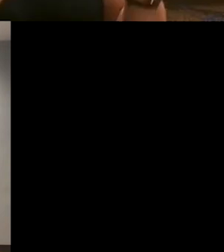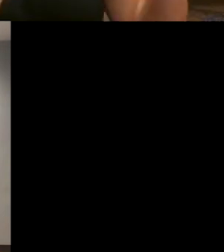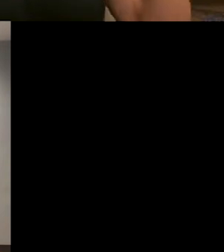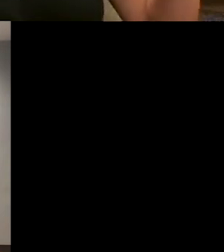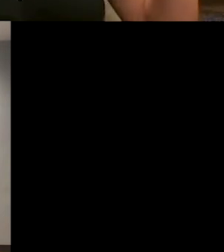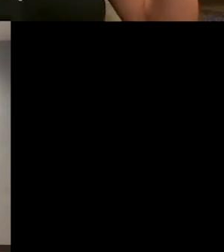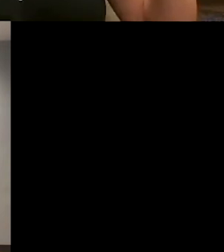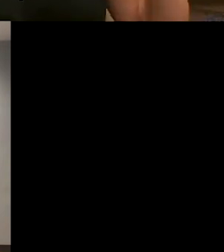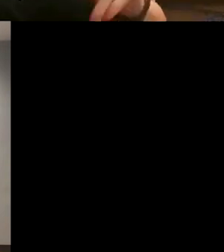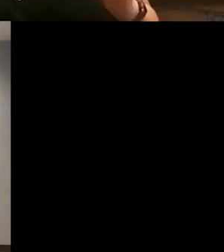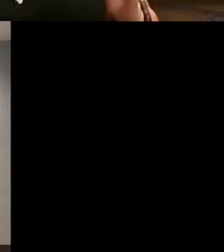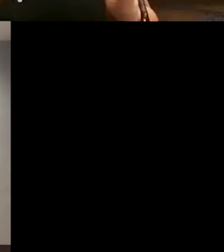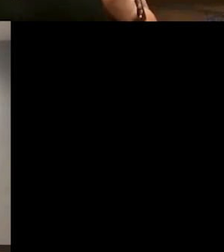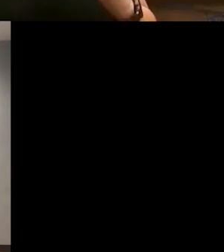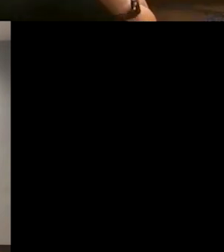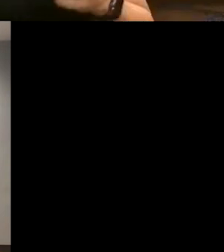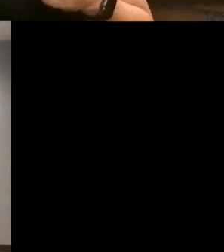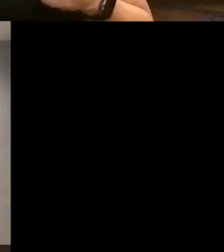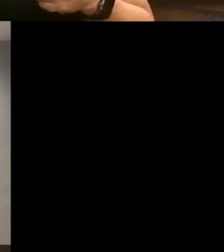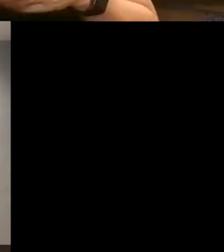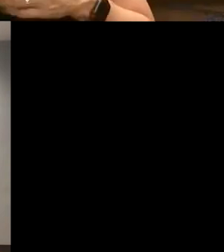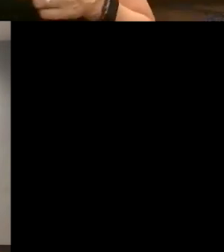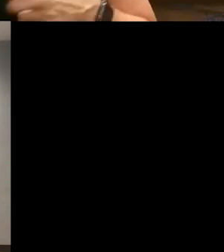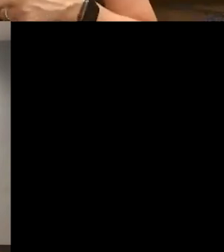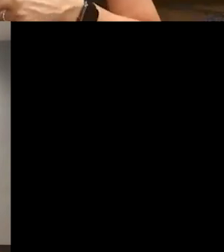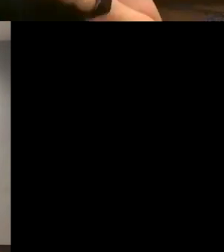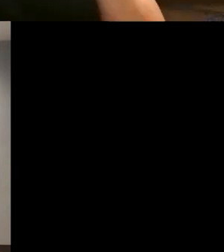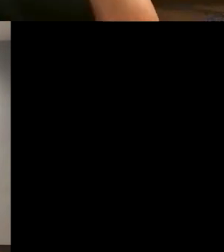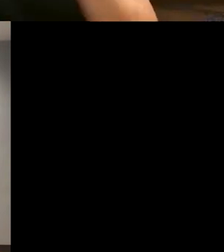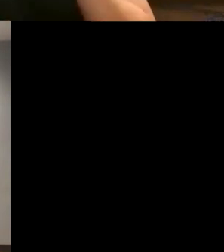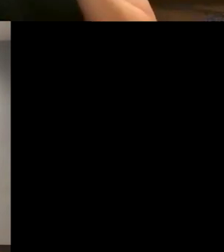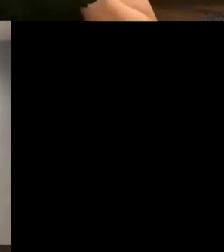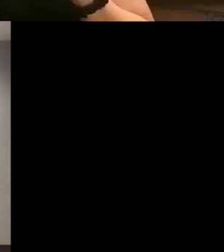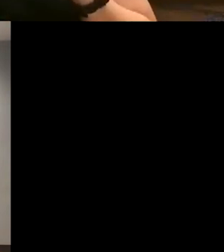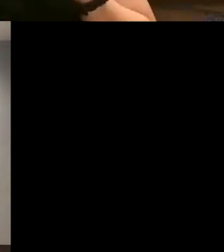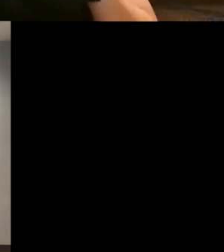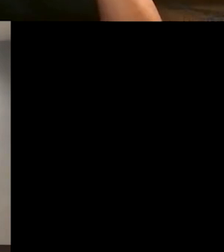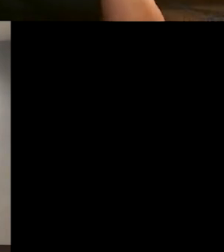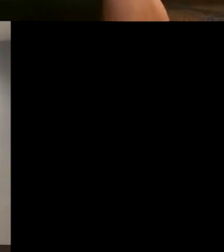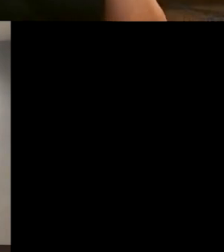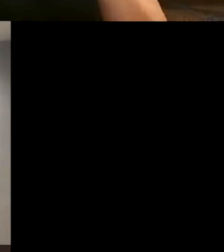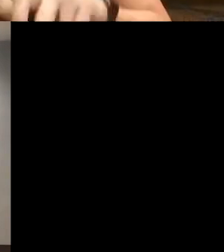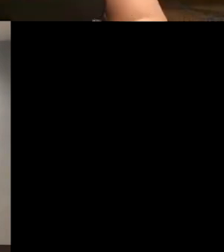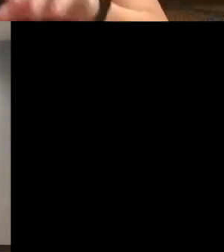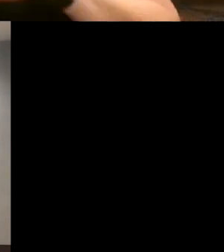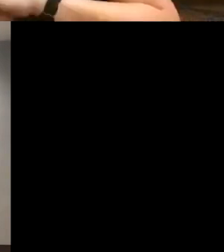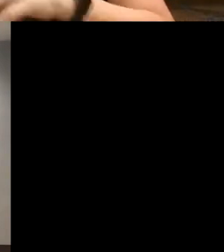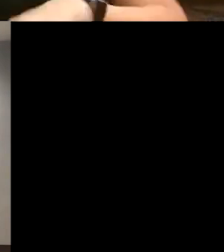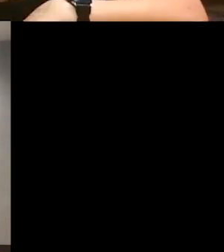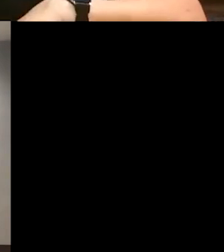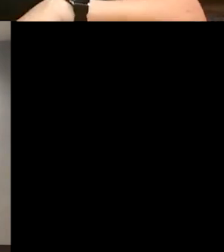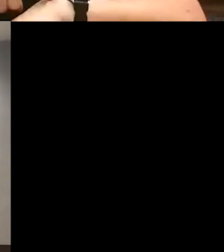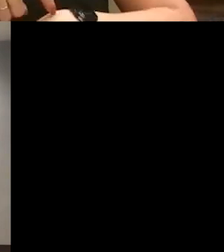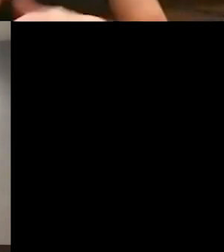an awakening for the whole country that's happening, a long overdue awakening.